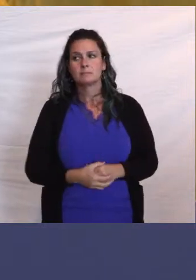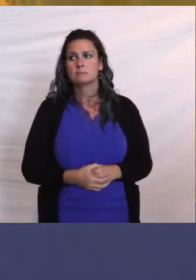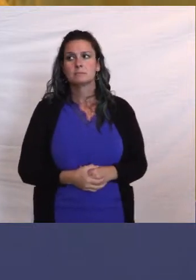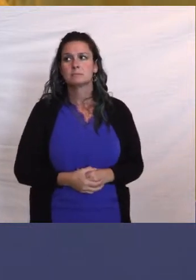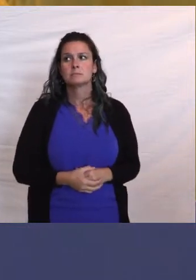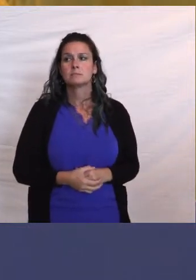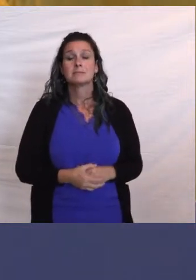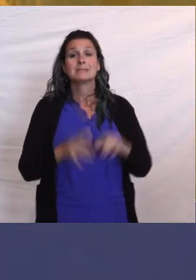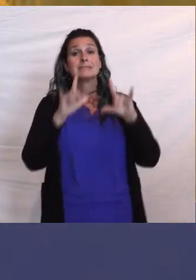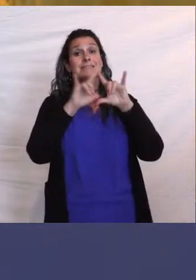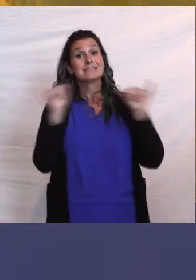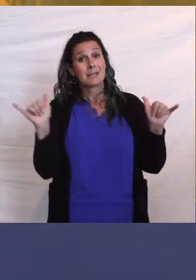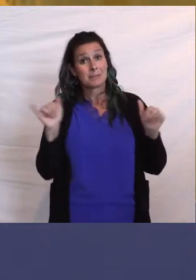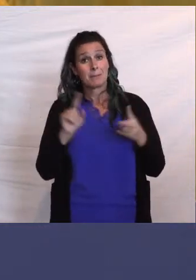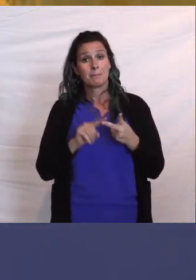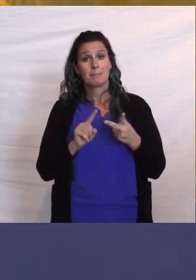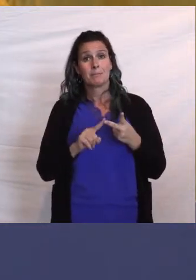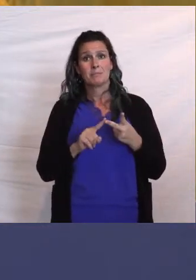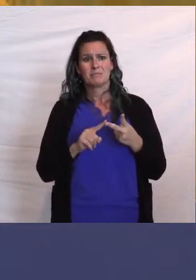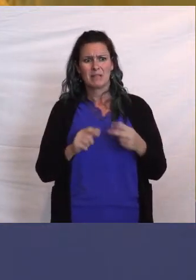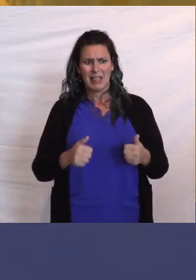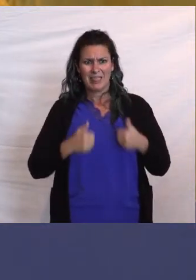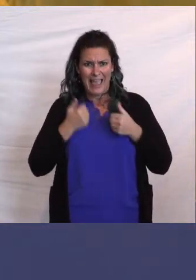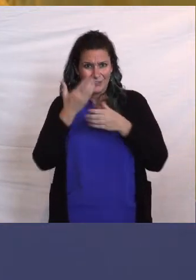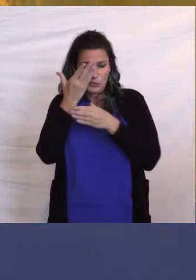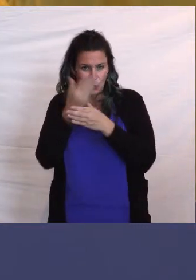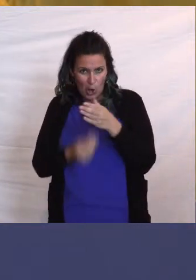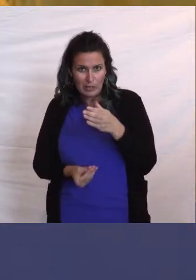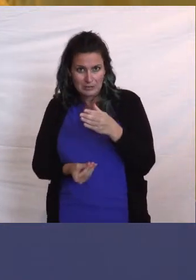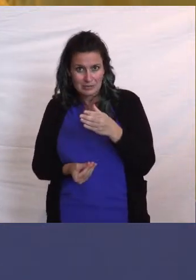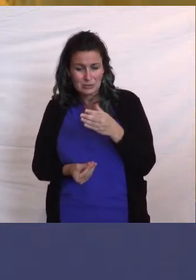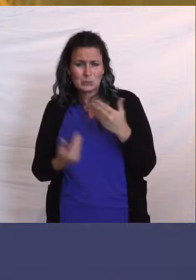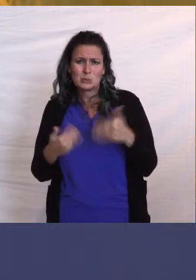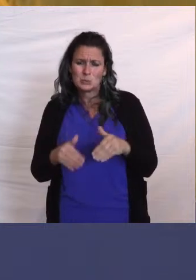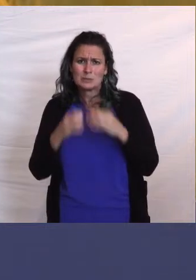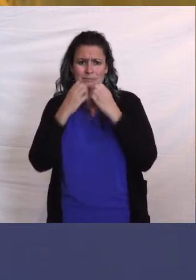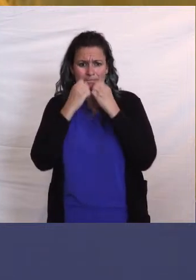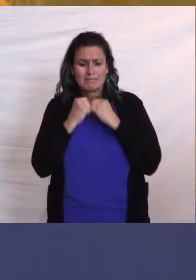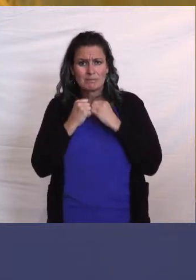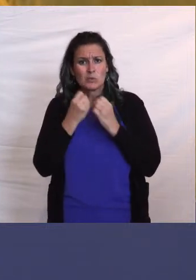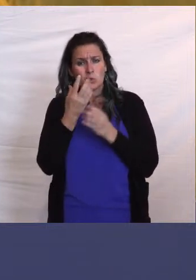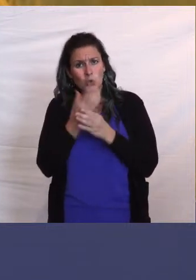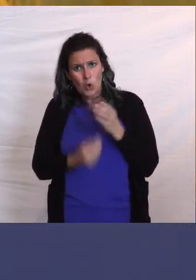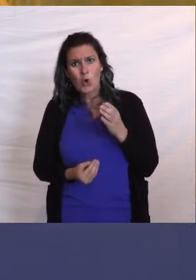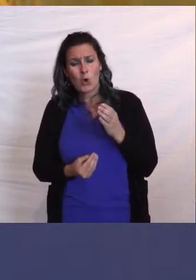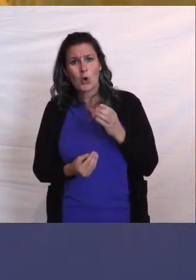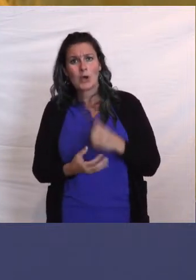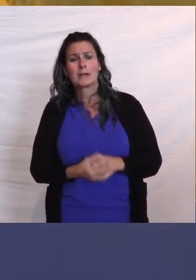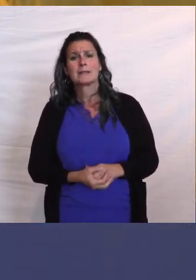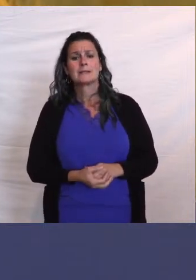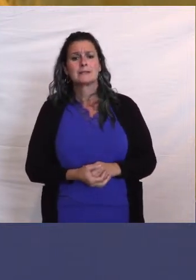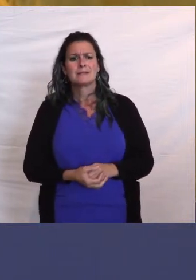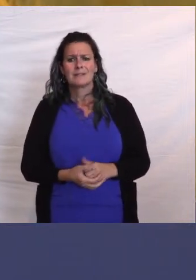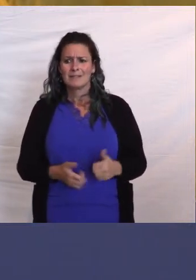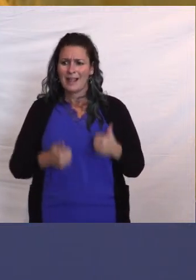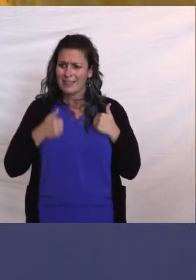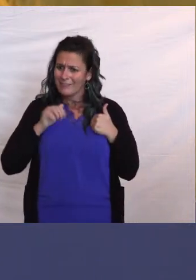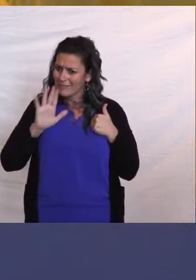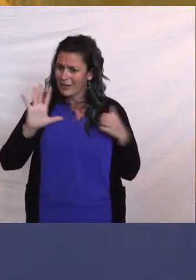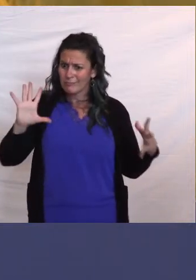At the same time, these lives are lost. They are gone, and they lived lives,